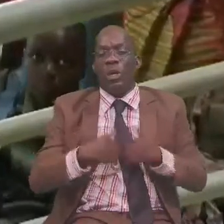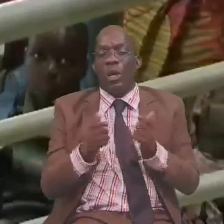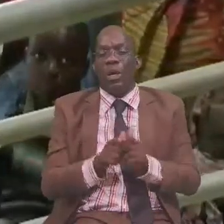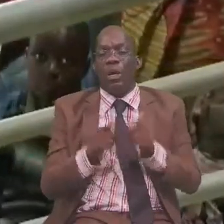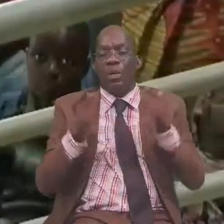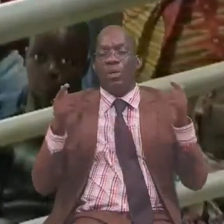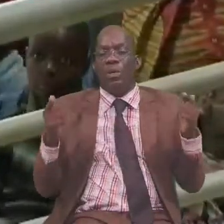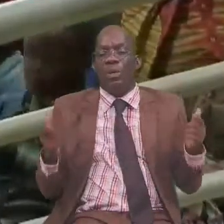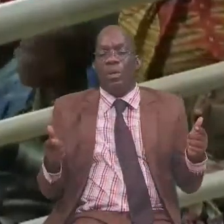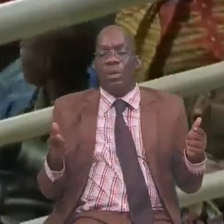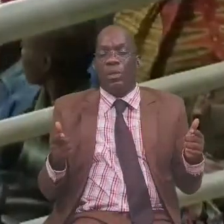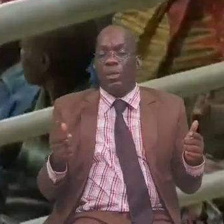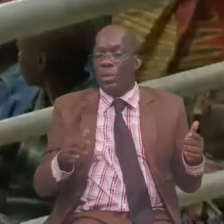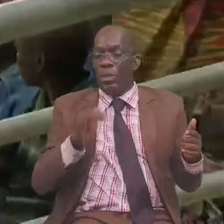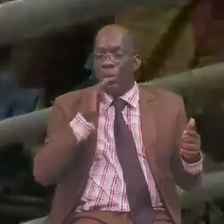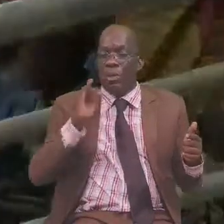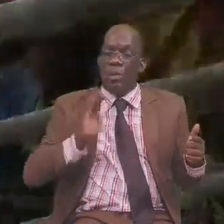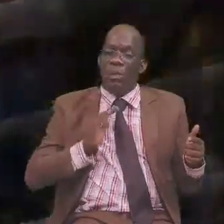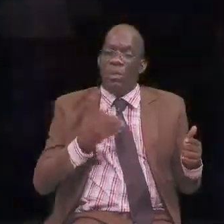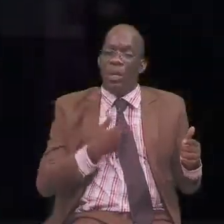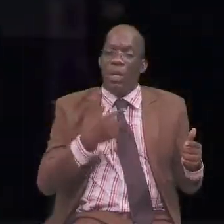great.